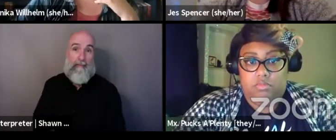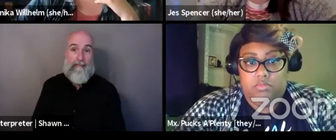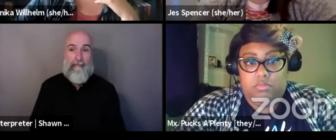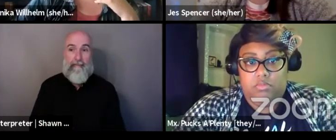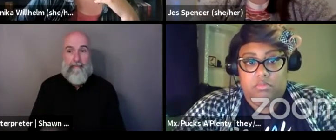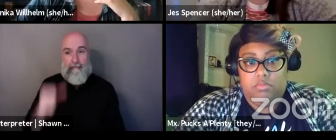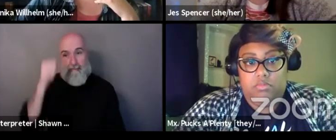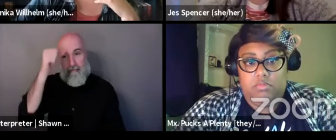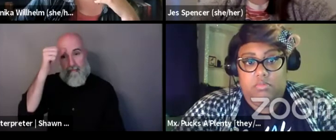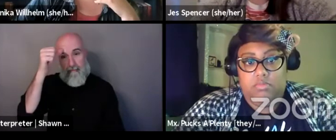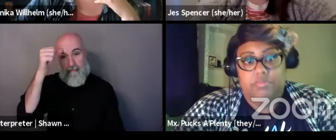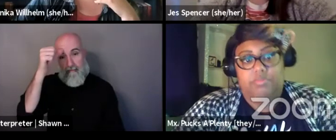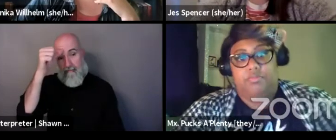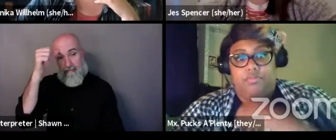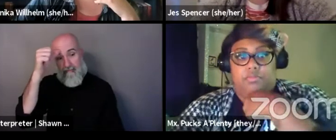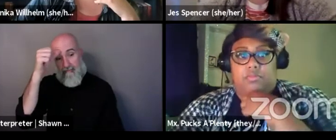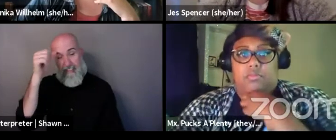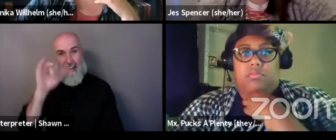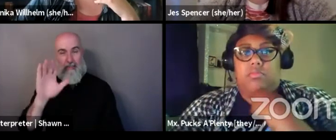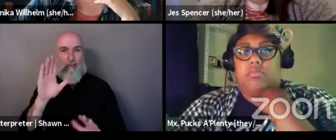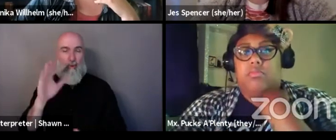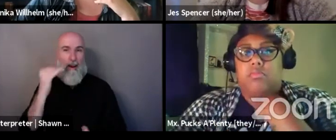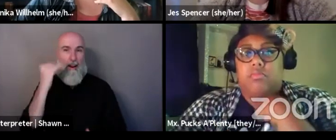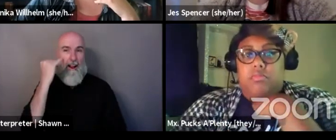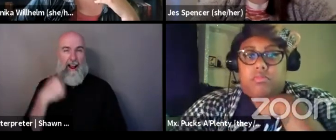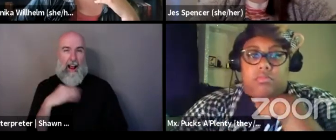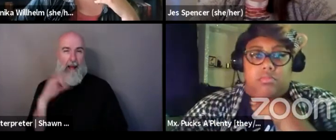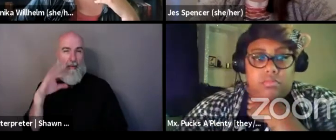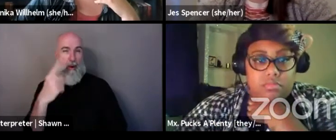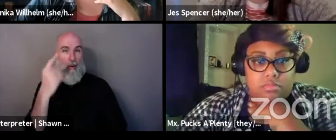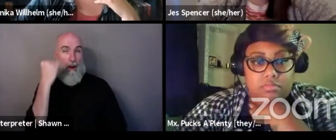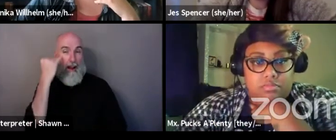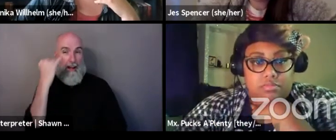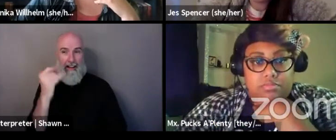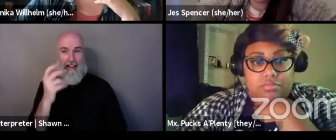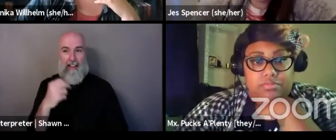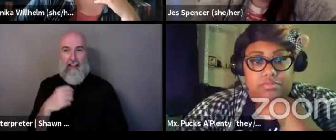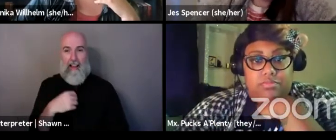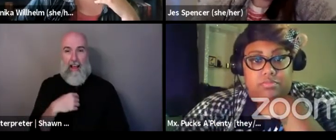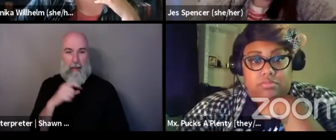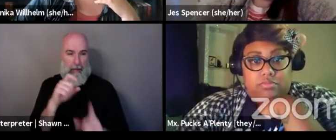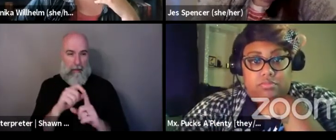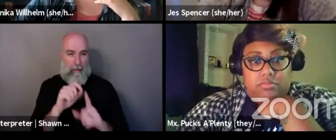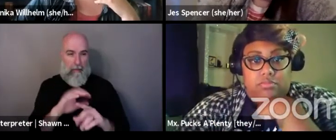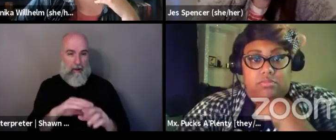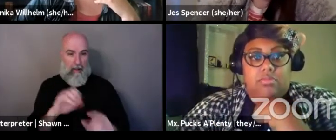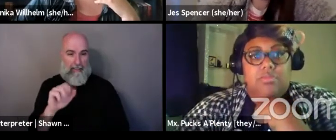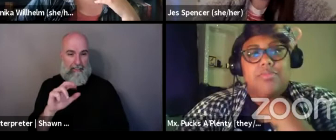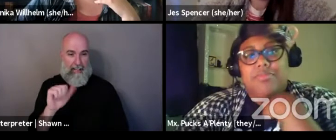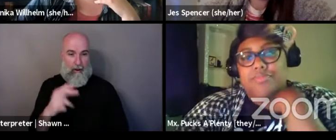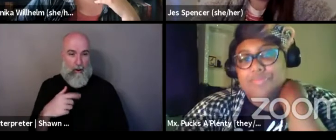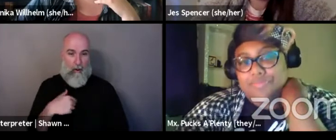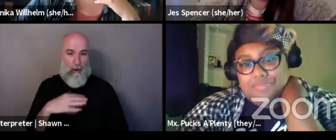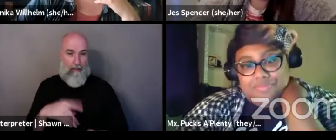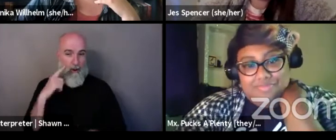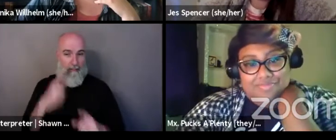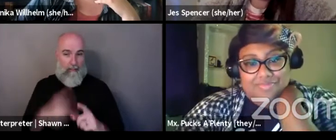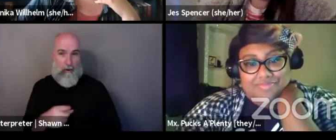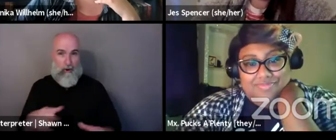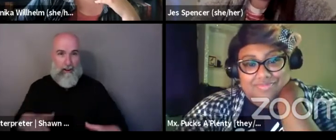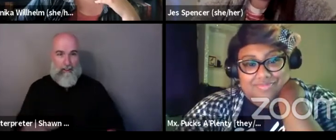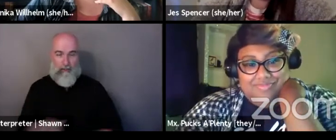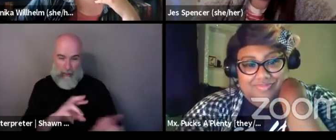That's such a great idea. I want to throw one idea out, and then I'm going to pick on Sarah, because we haven't heard from her yet. So get ready.